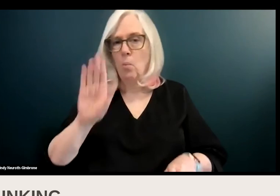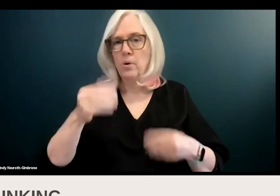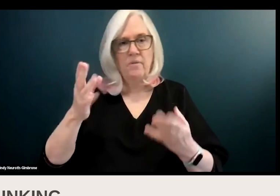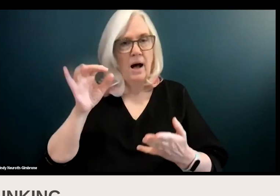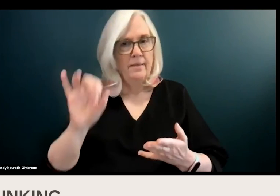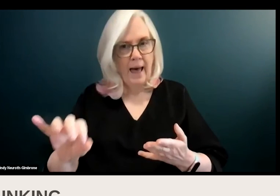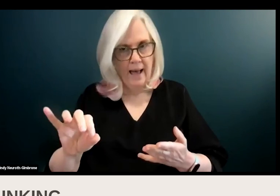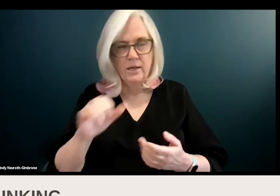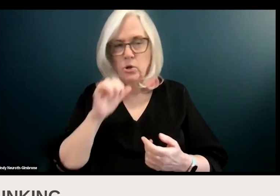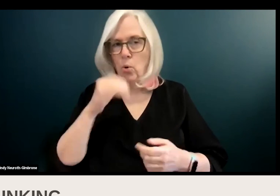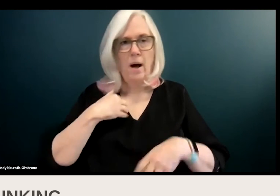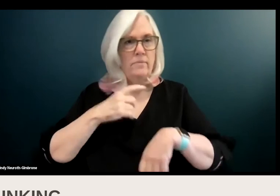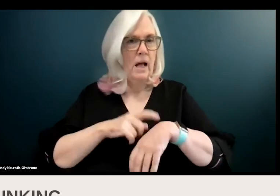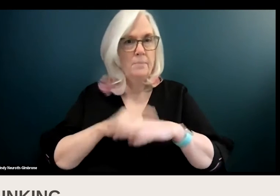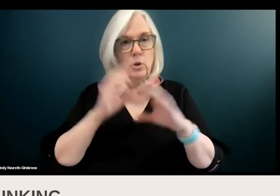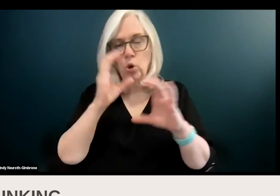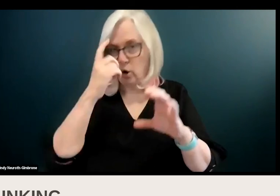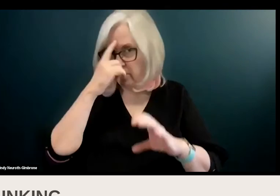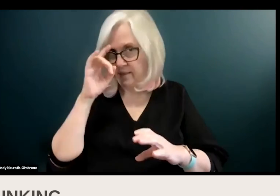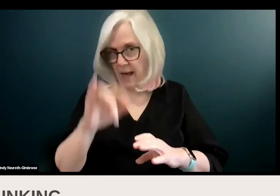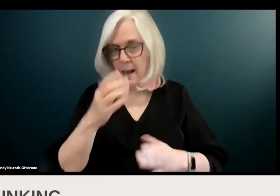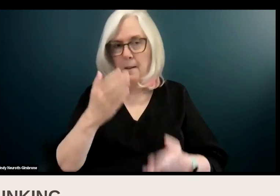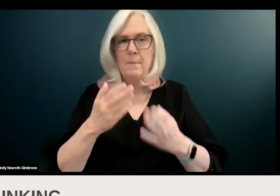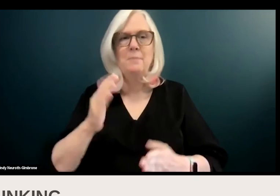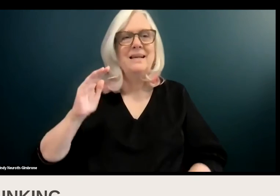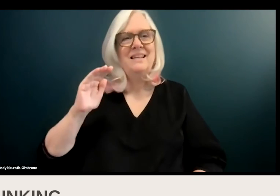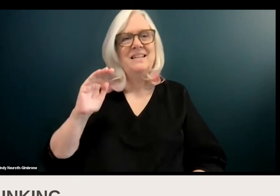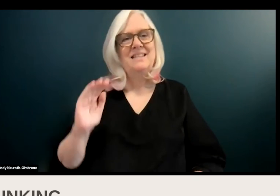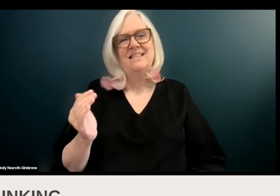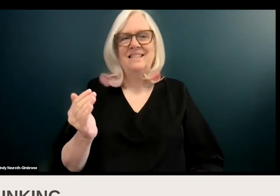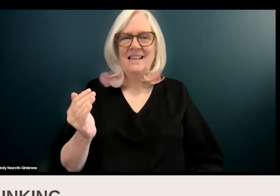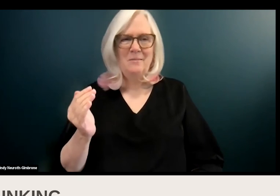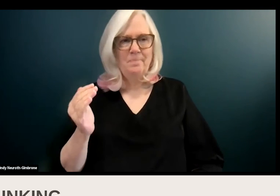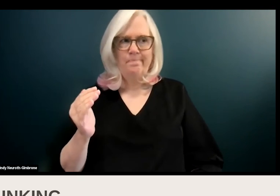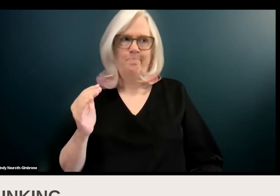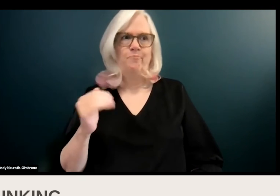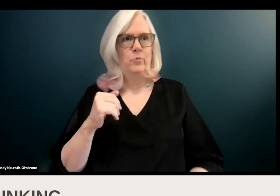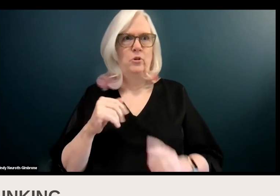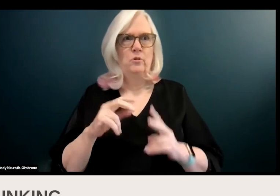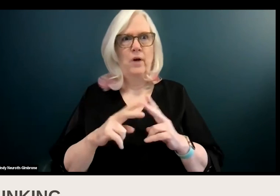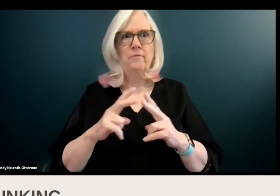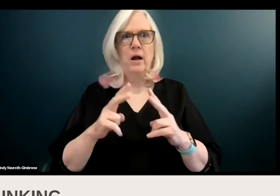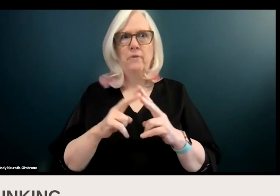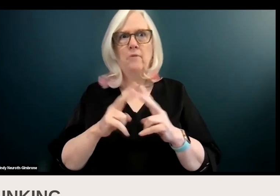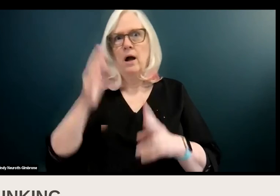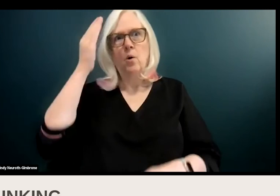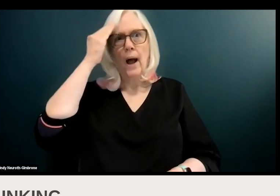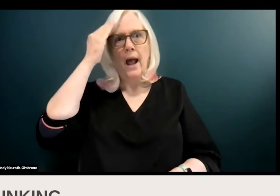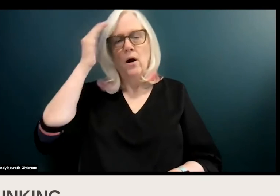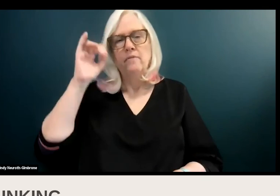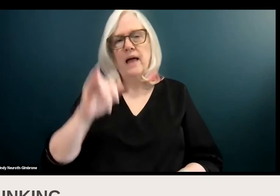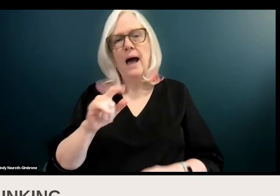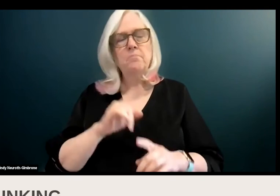yeah, it might seem hyper cognizant, but it takes practice. Remember that you are most certainly